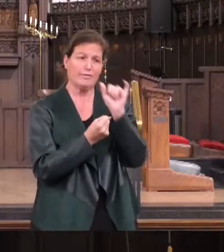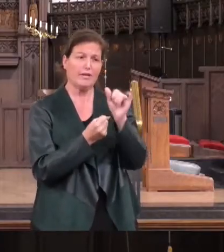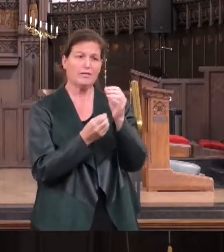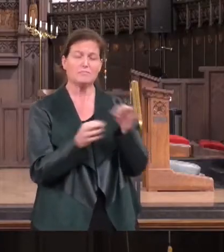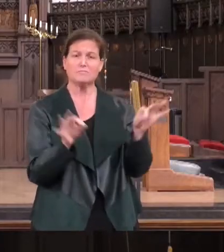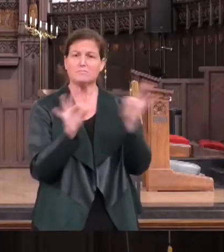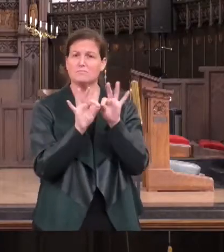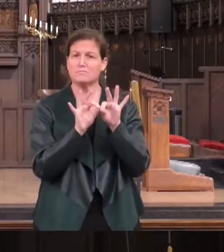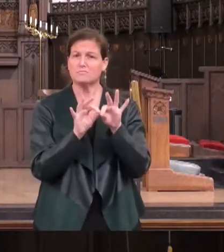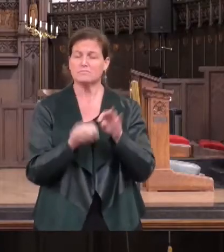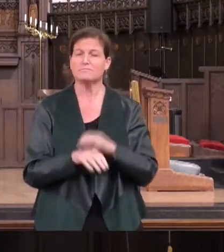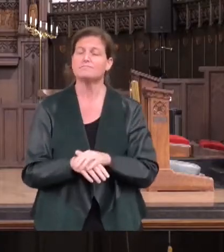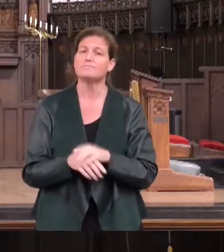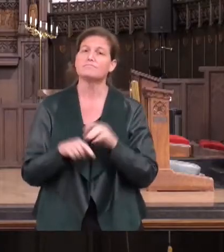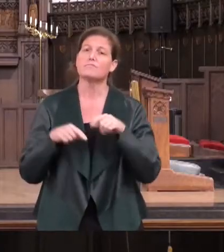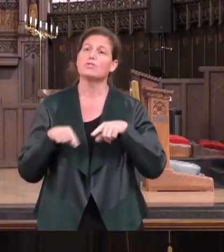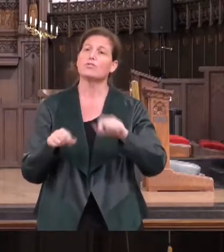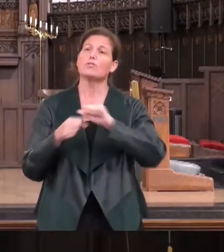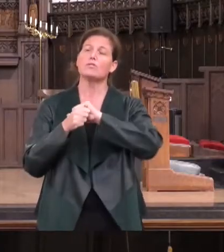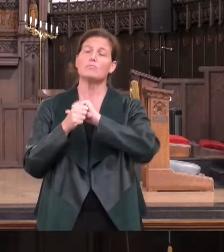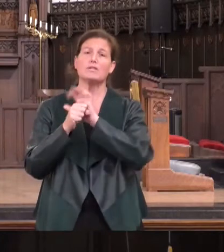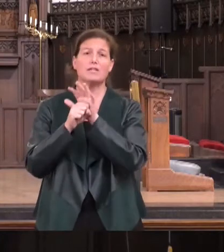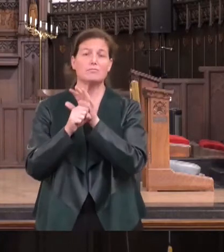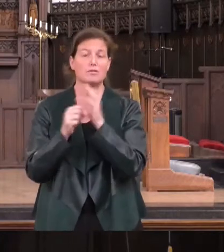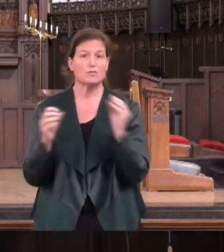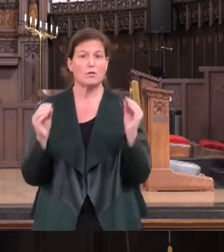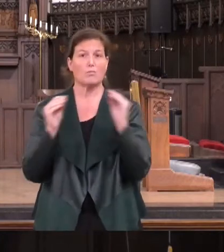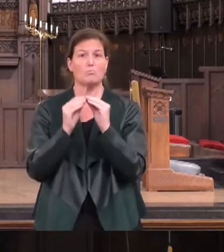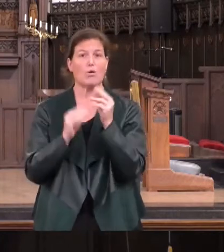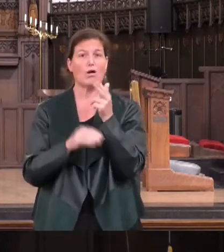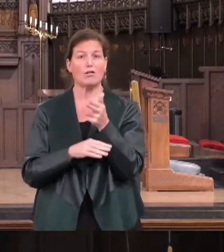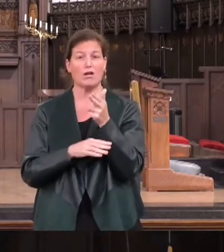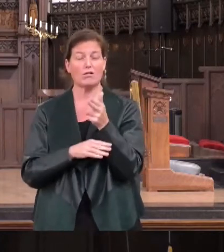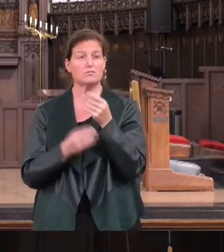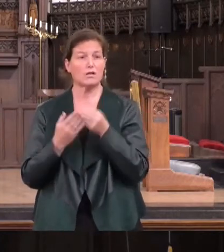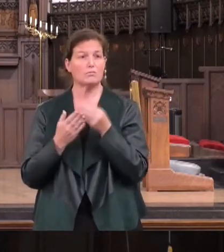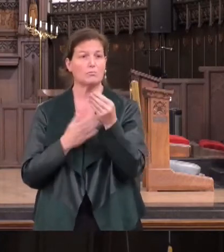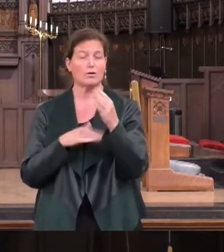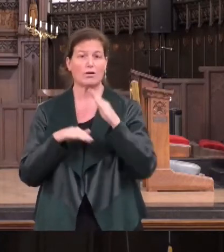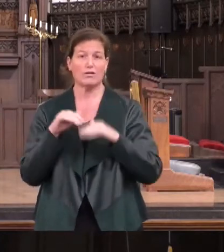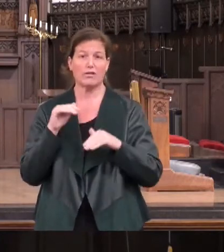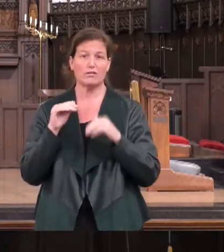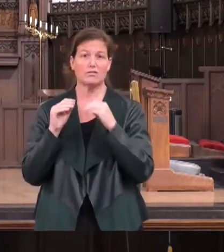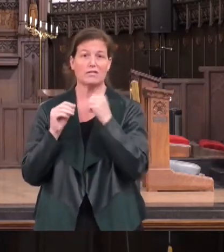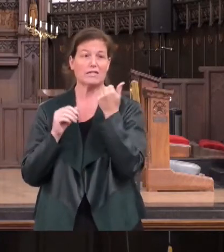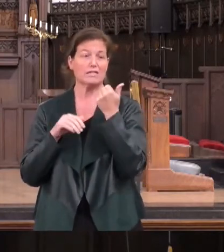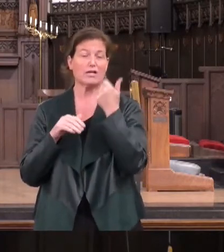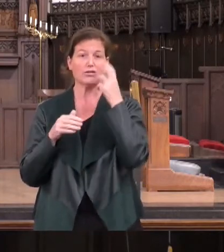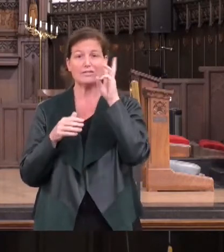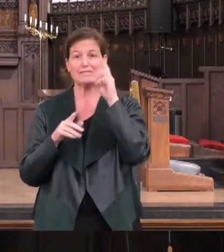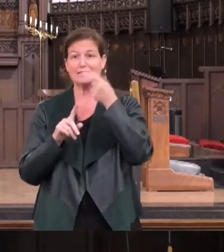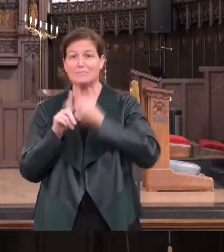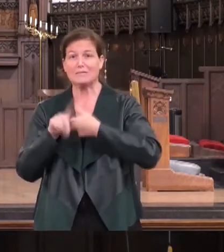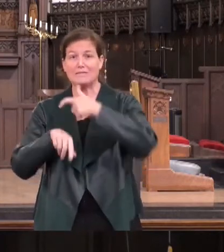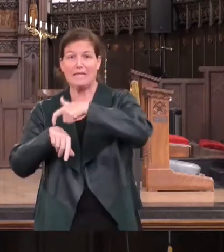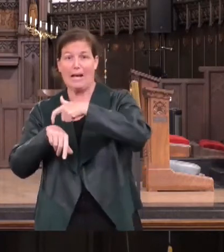During the pandemic, more guns have been purchased than any six-month time frame since records have been